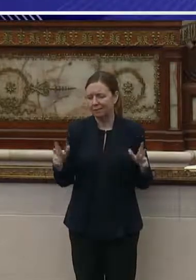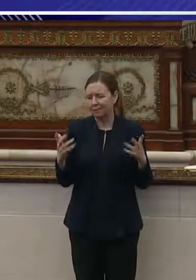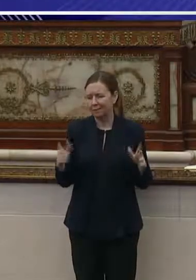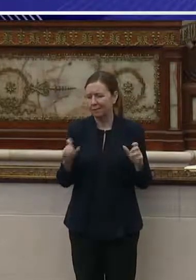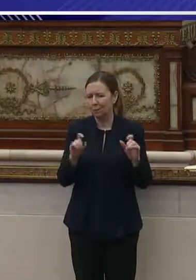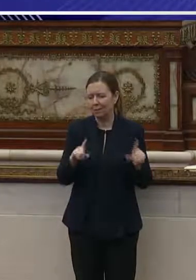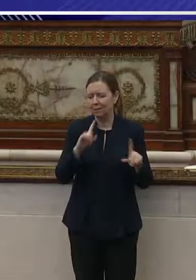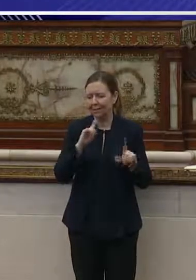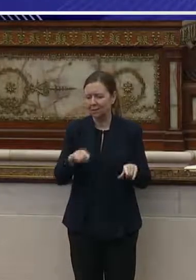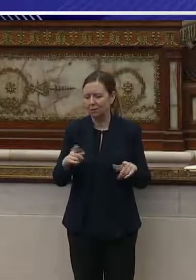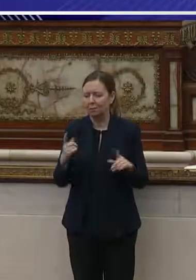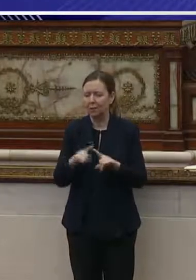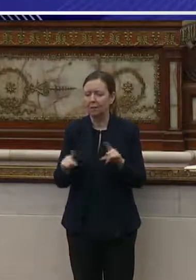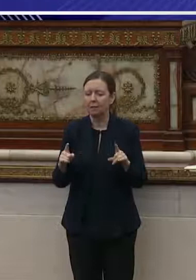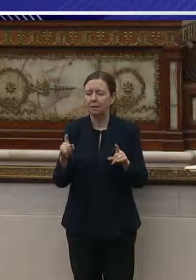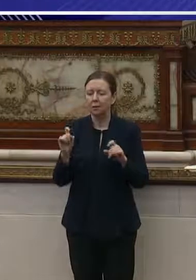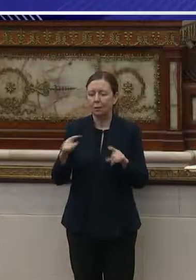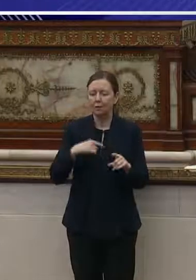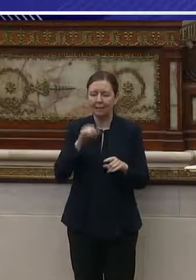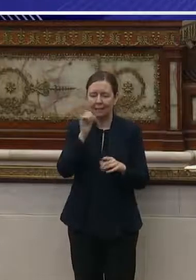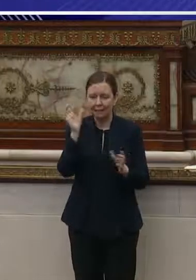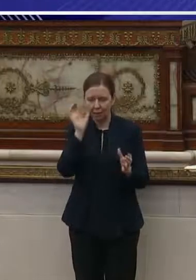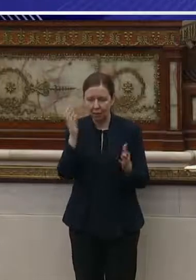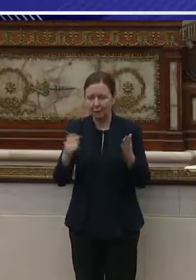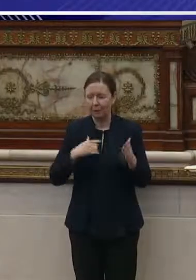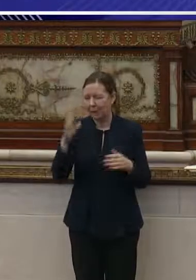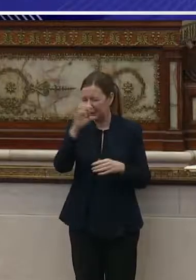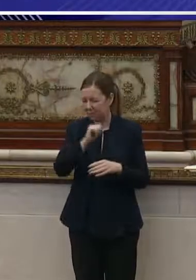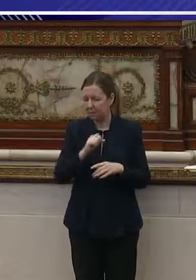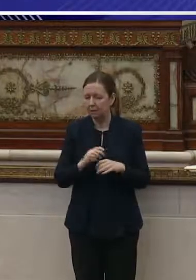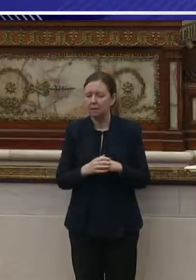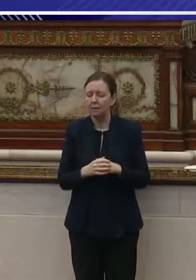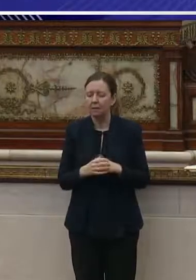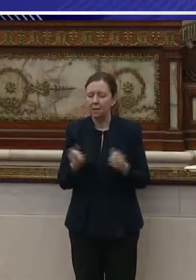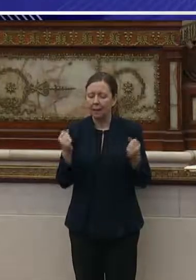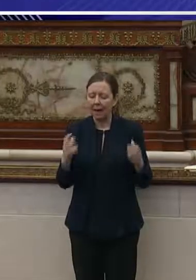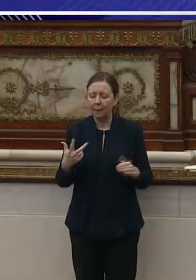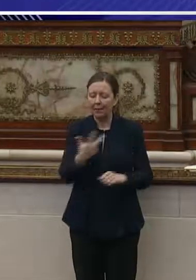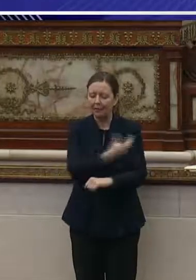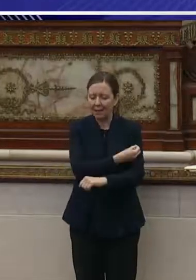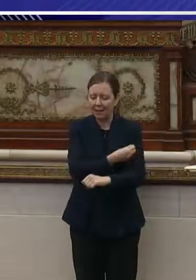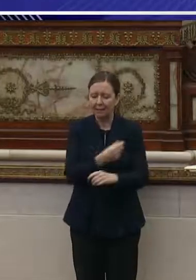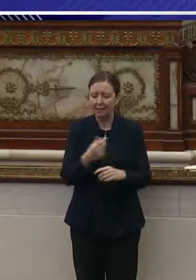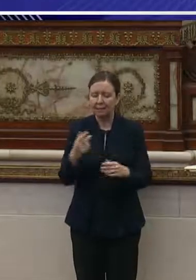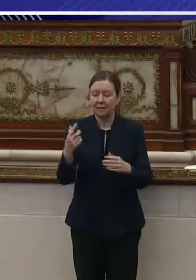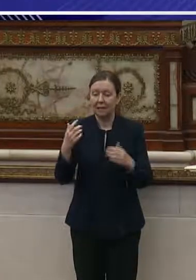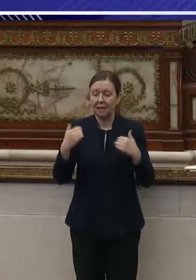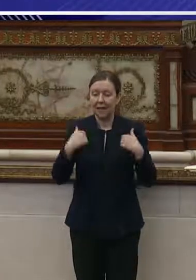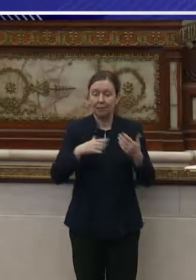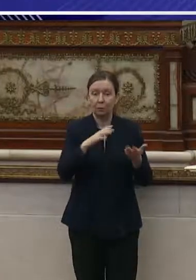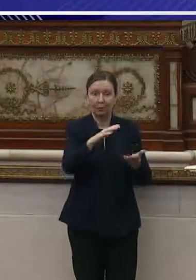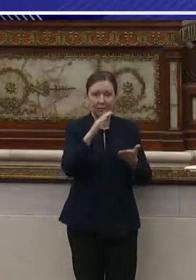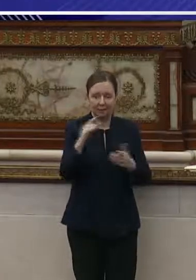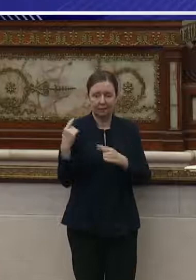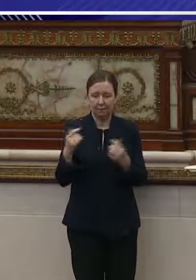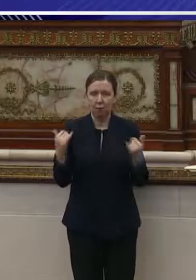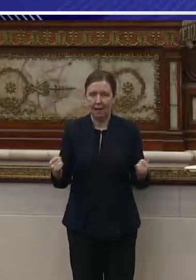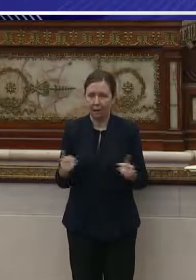already, but a question that I didn't hear, and maybe I missed it, was how many vaccines have we received to date?